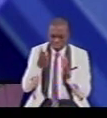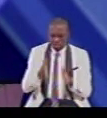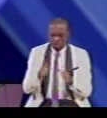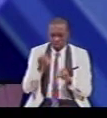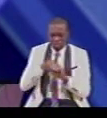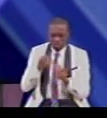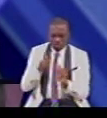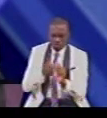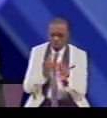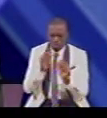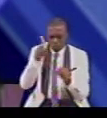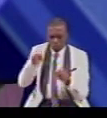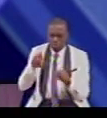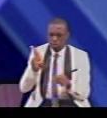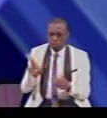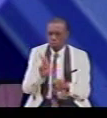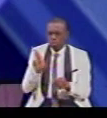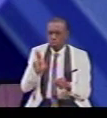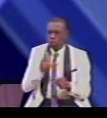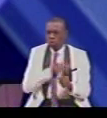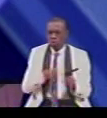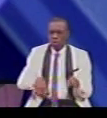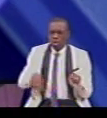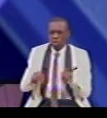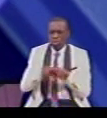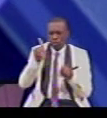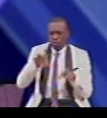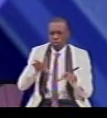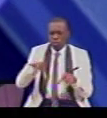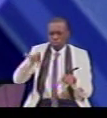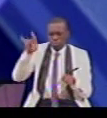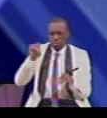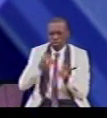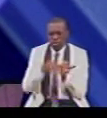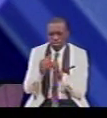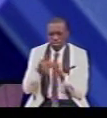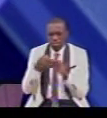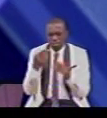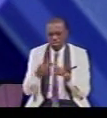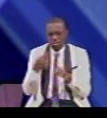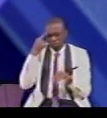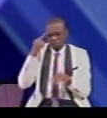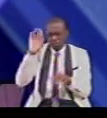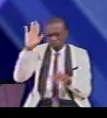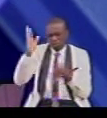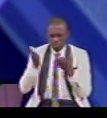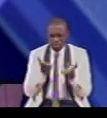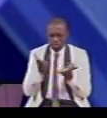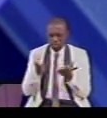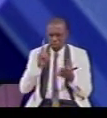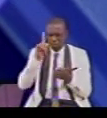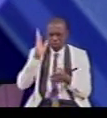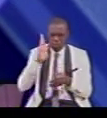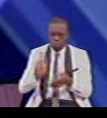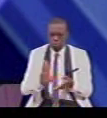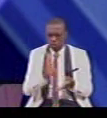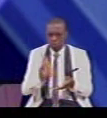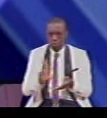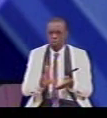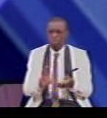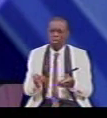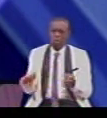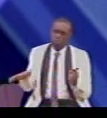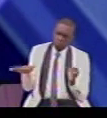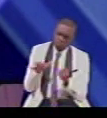will in the name of Jesus thank you very much because you have answered and for your servant that we use we pray Lord God that you loading with more